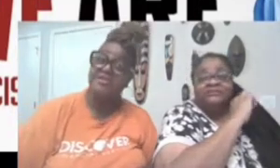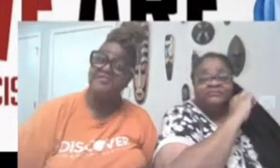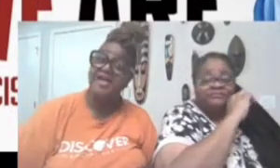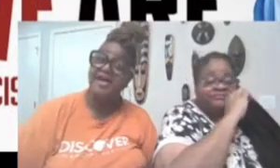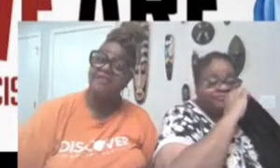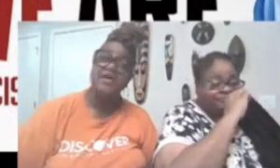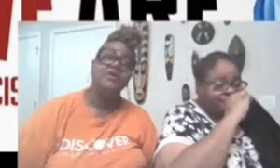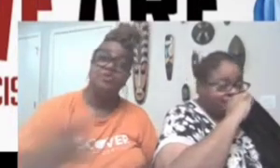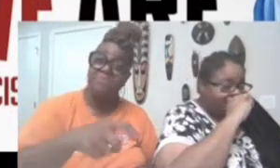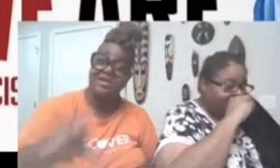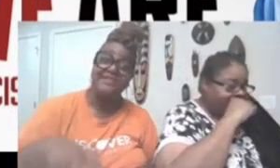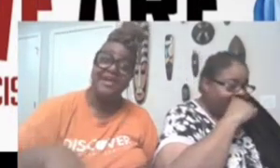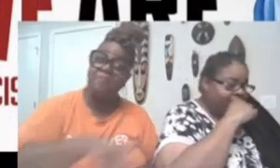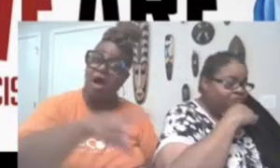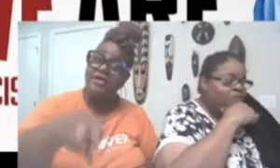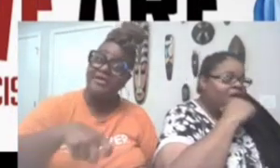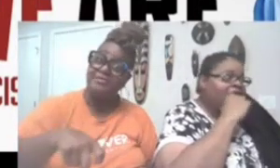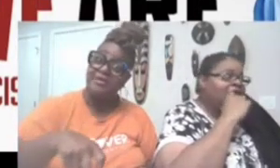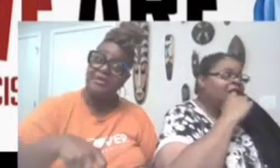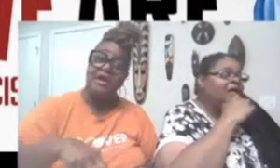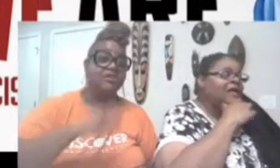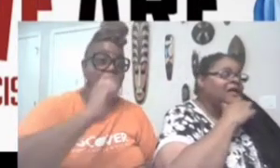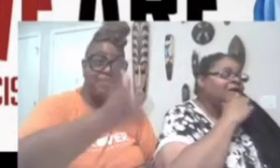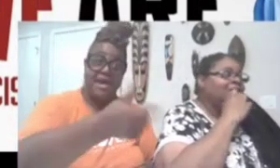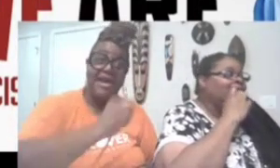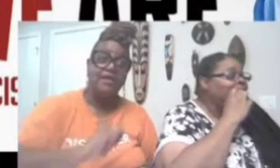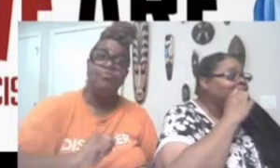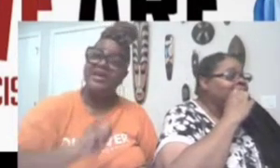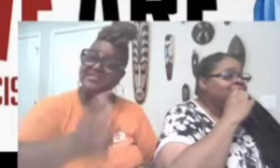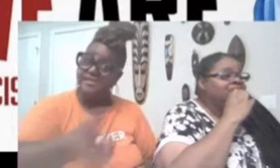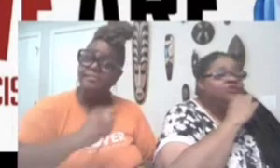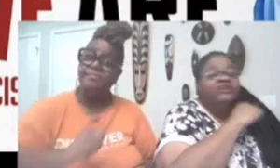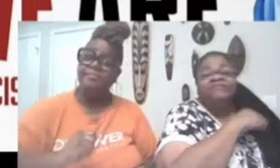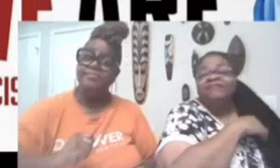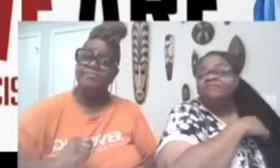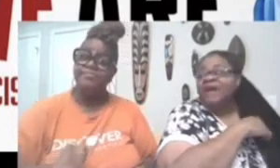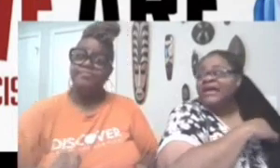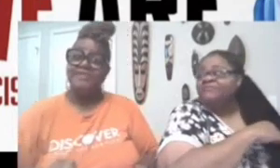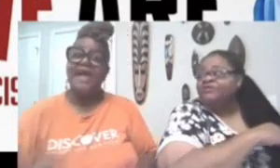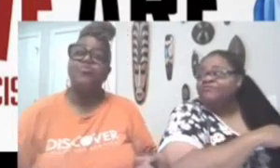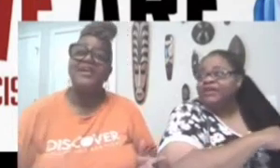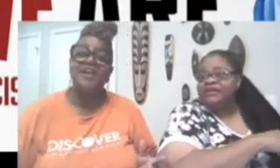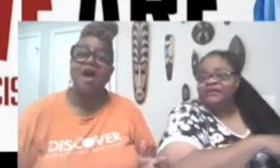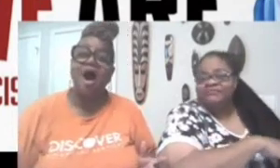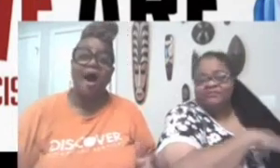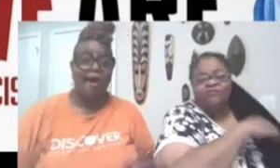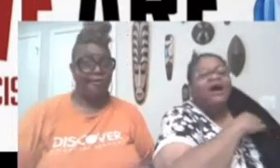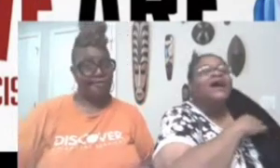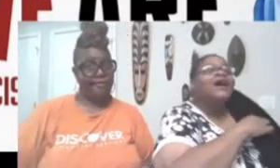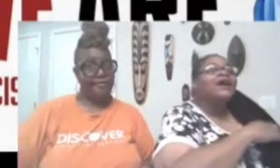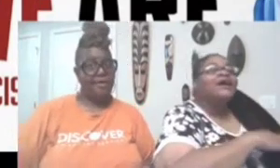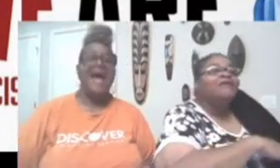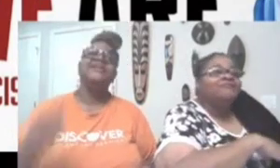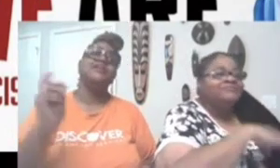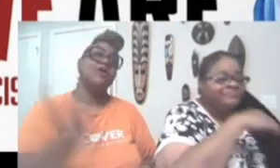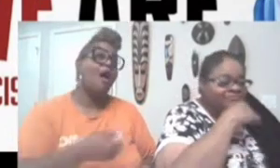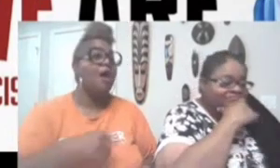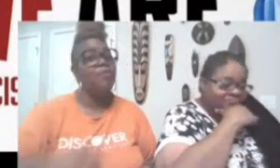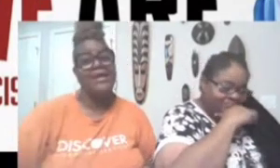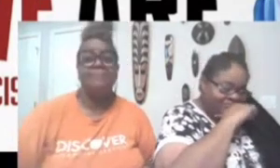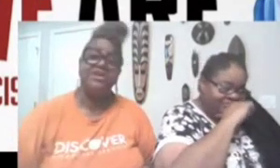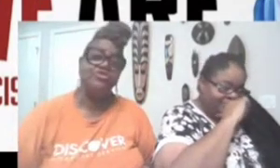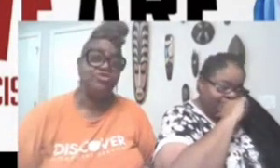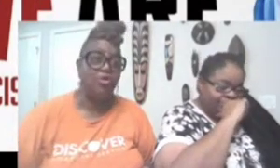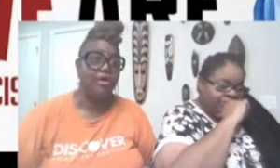a slave. You need a slave. You'll meet at that market. Wow. You'll pay rent them. So you didn't even have to buy them. like rent a car. Wow. I need a